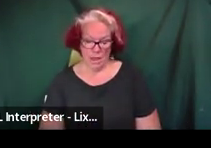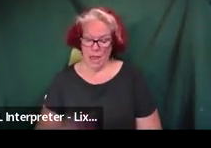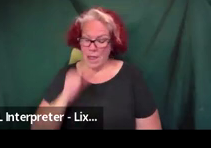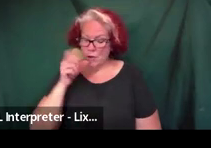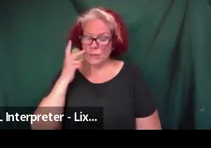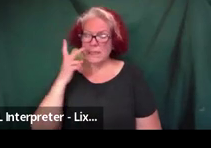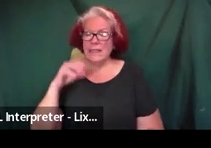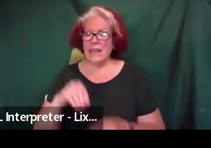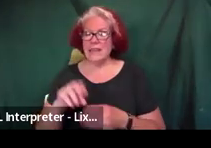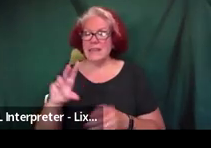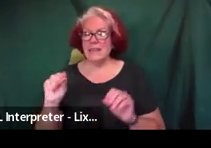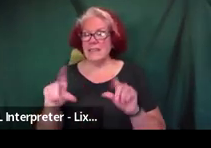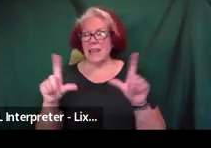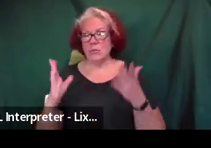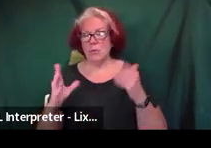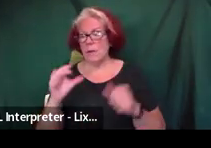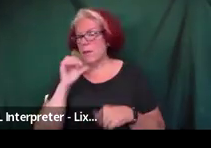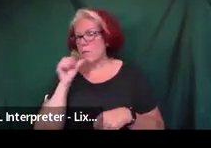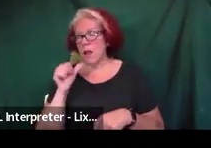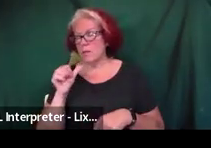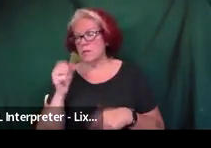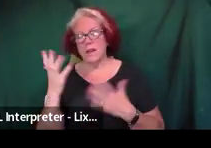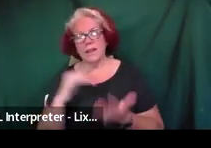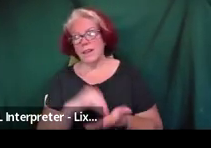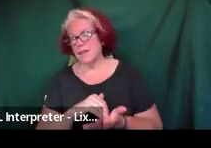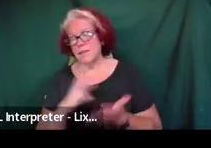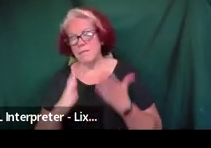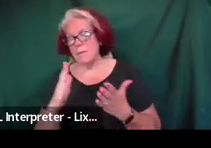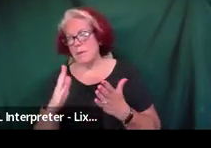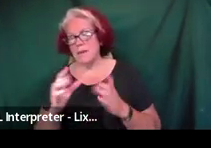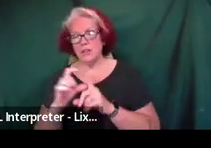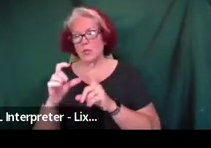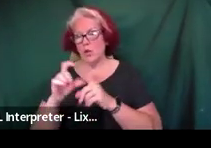but maybe I'm not looking in, maybe I'm, again, maybe it's wordsmithing.